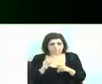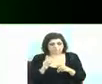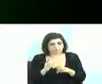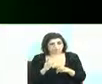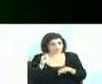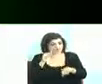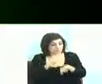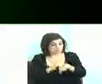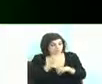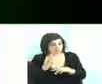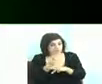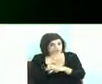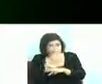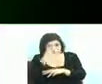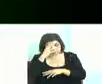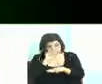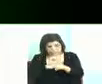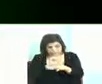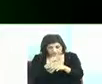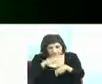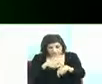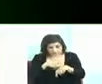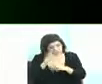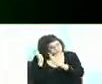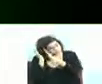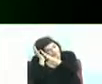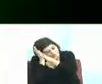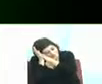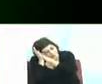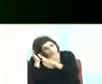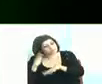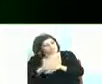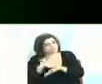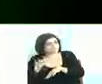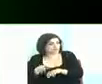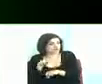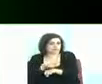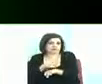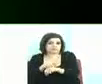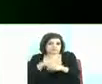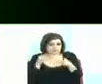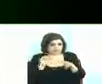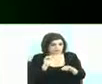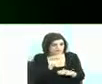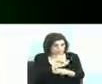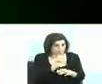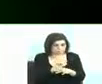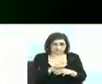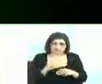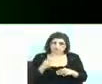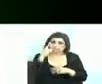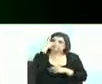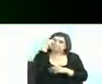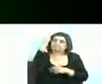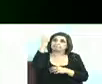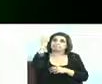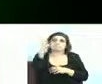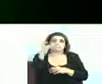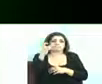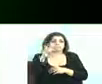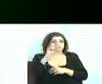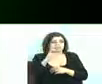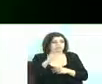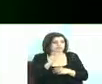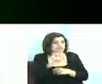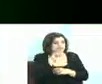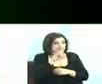headrest and lay down to sleep there. During the night, he had a dream. There was a ladder